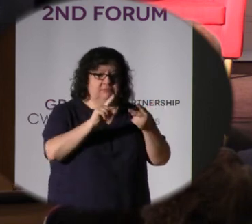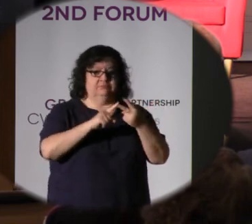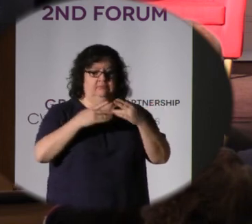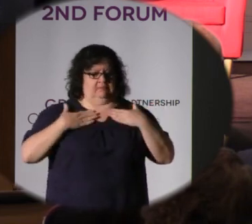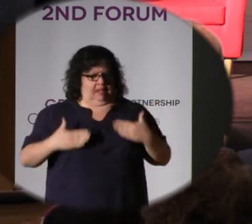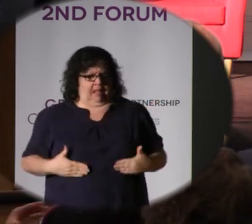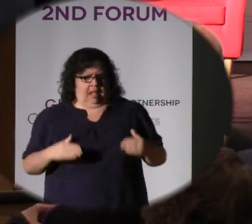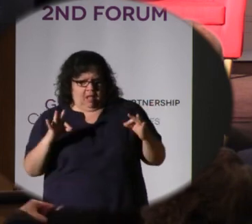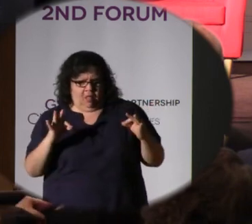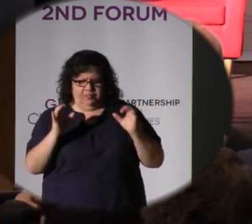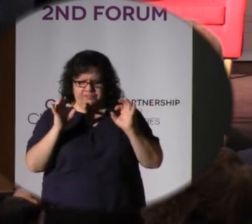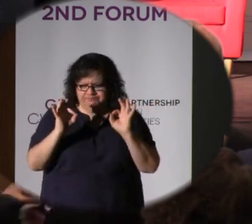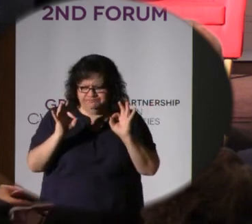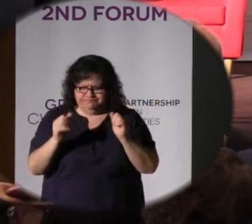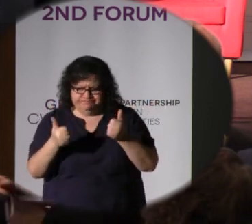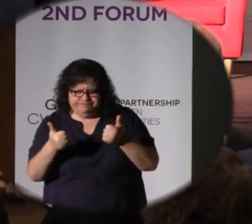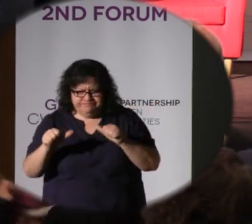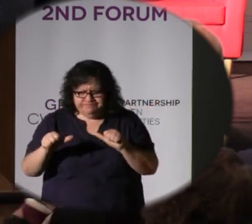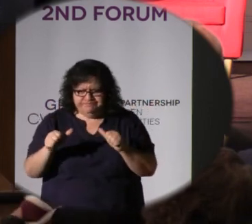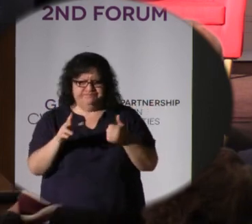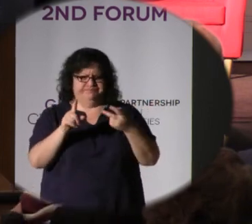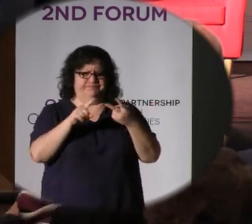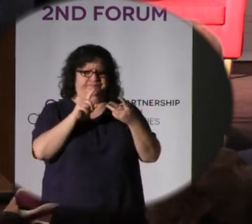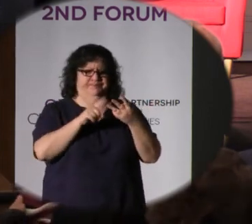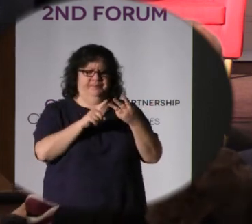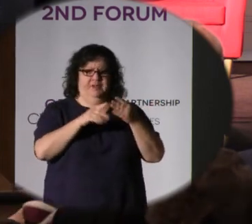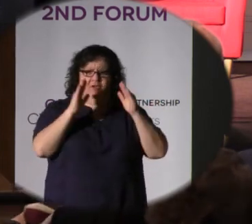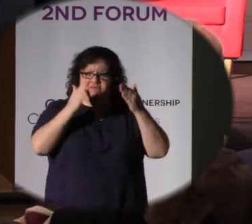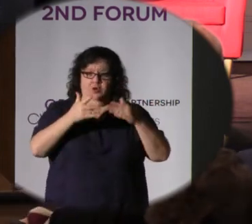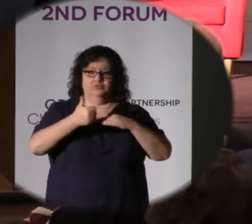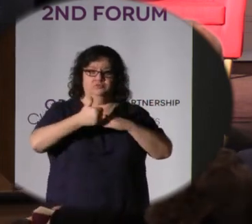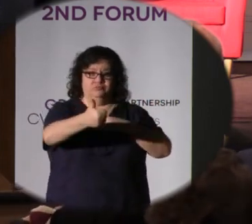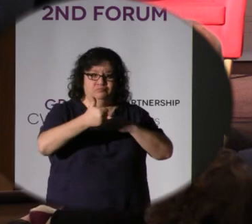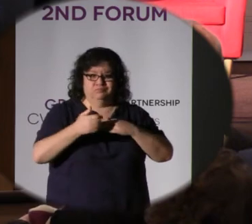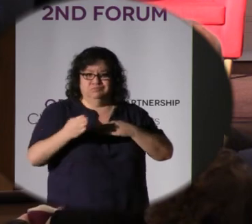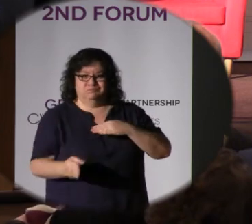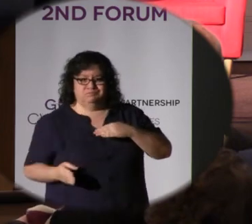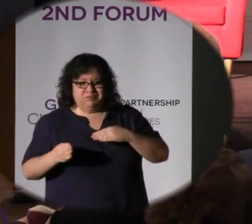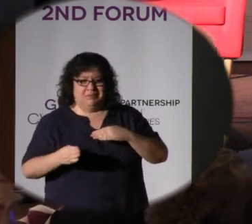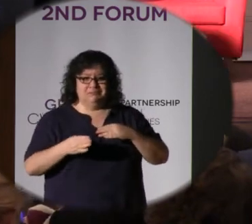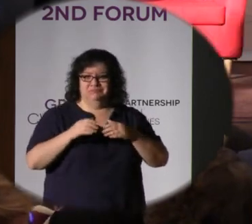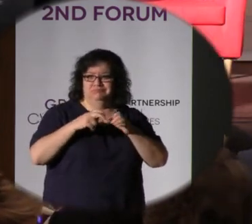the transportation. No barrier. And